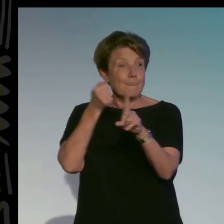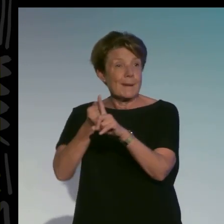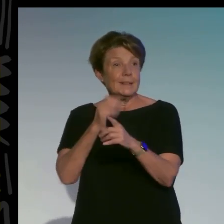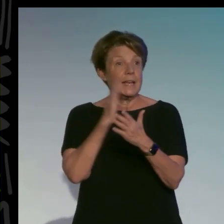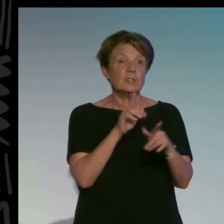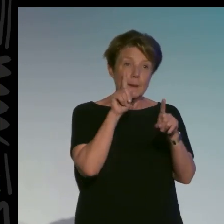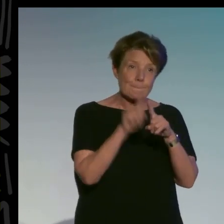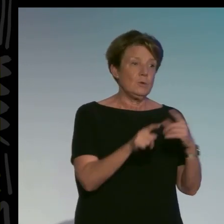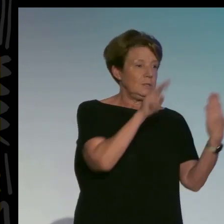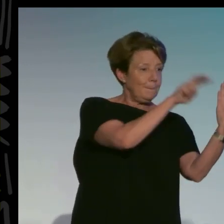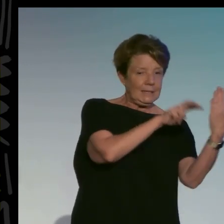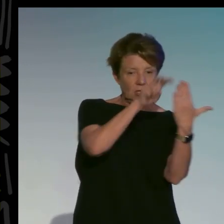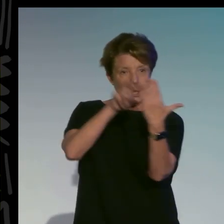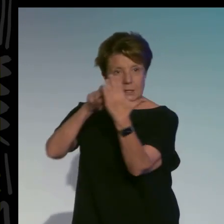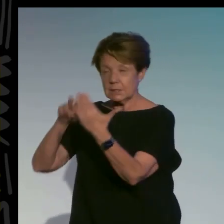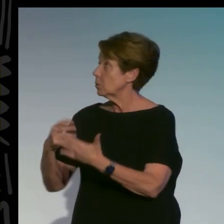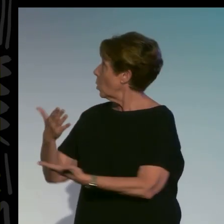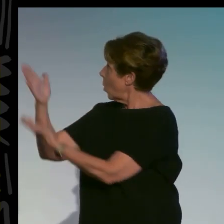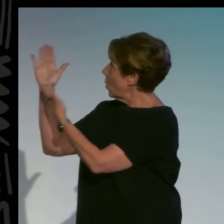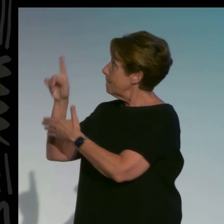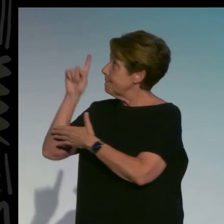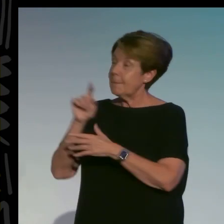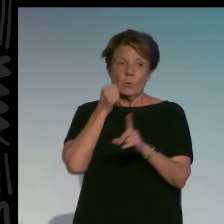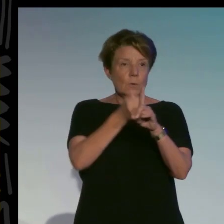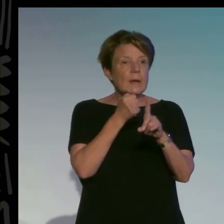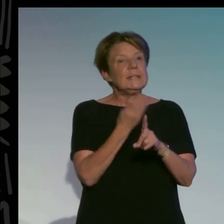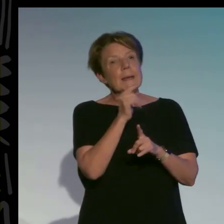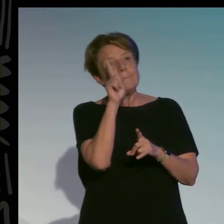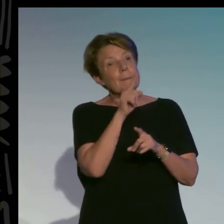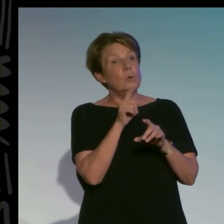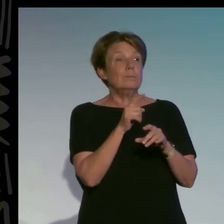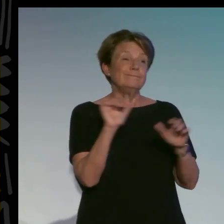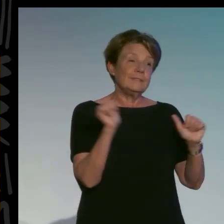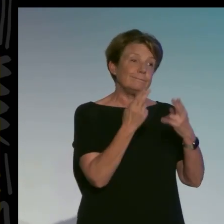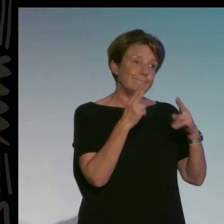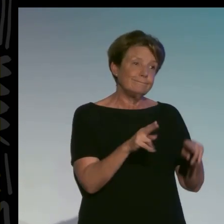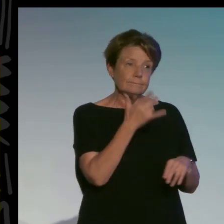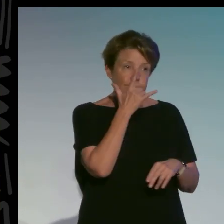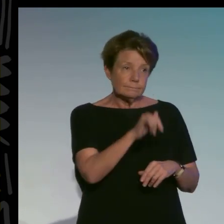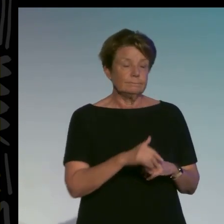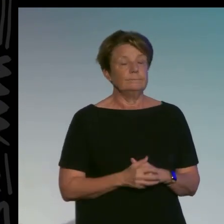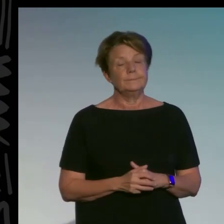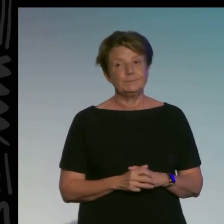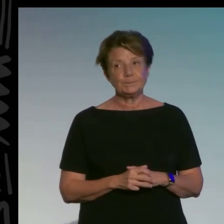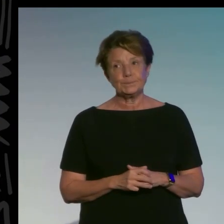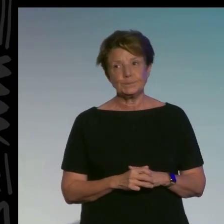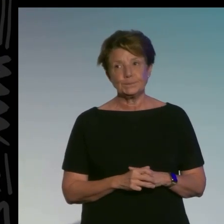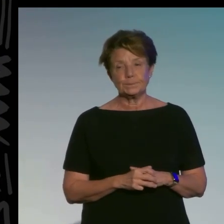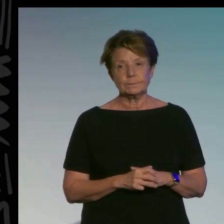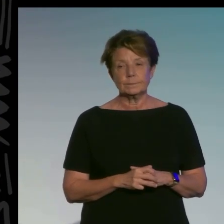screen are behind that. So I acknowledge you all. Some of those people are not here with us anymore as well. So this is